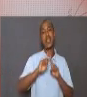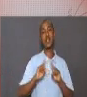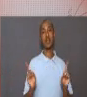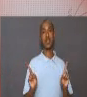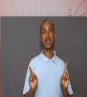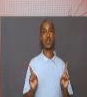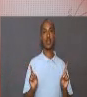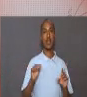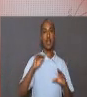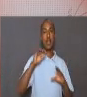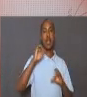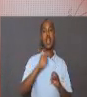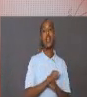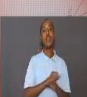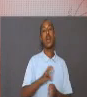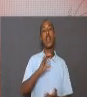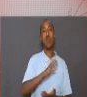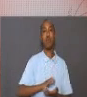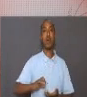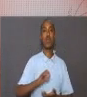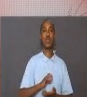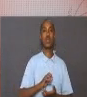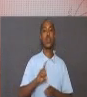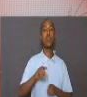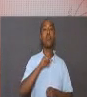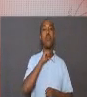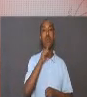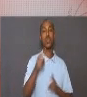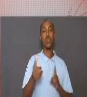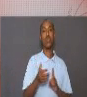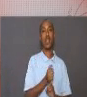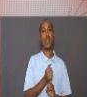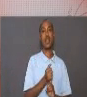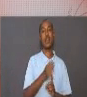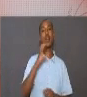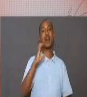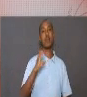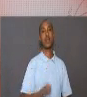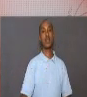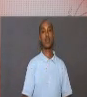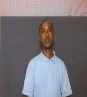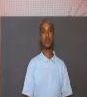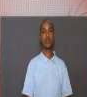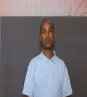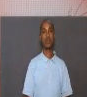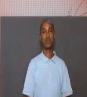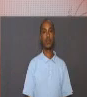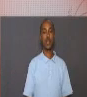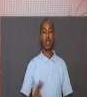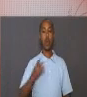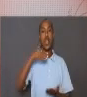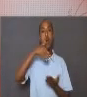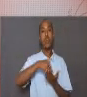exceptions, inorganic compounds do not contain carbon. We